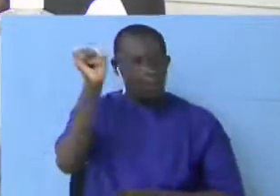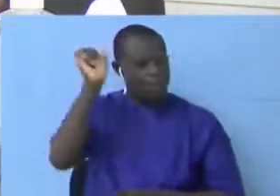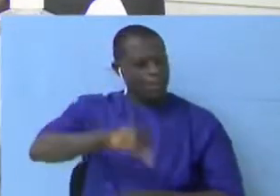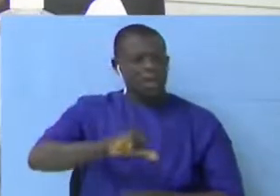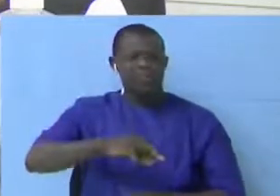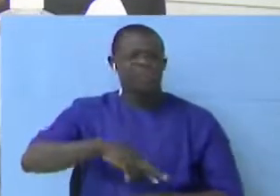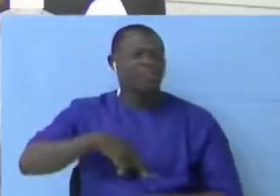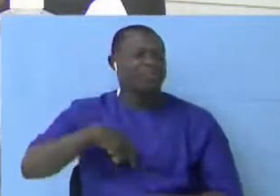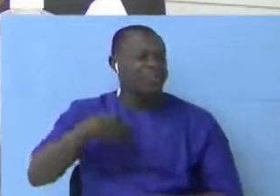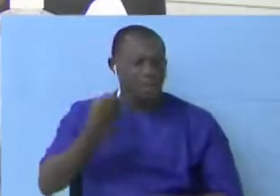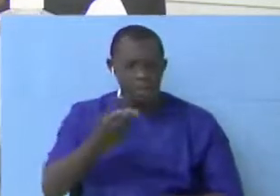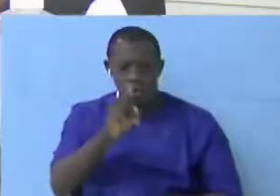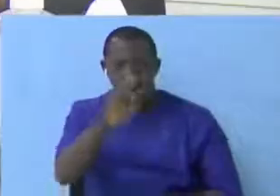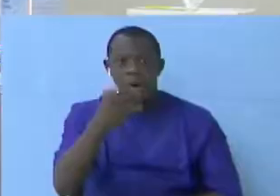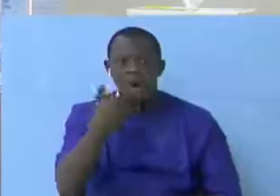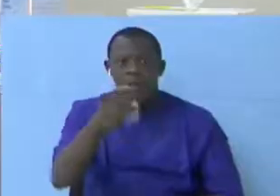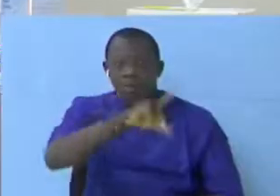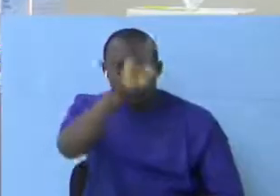Did you ask?